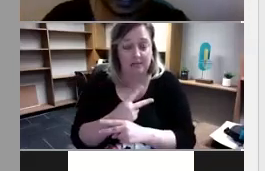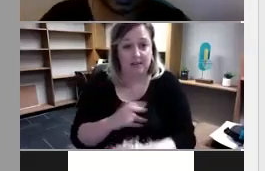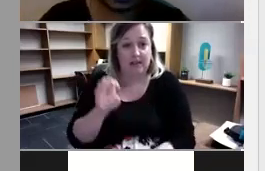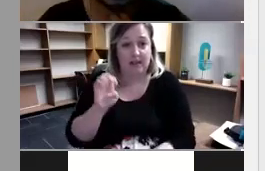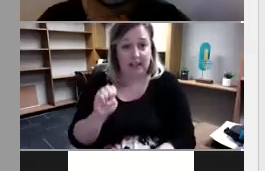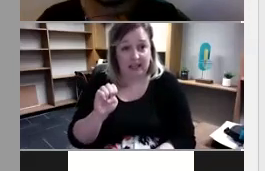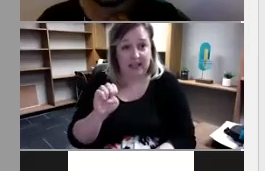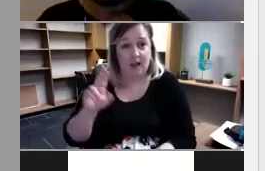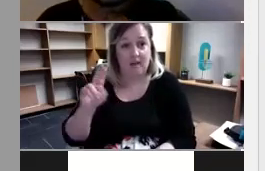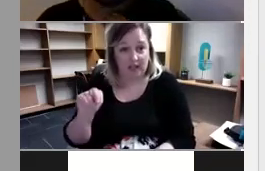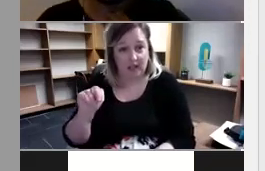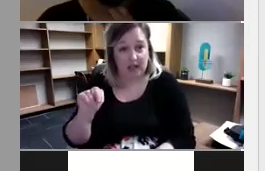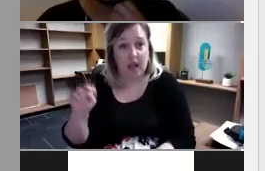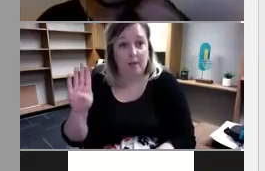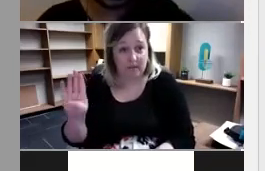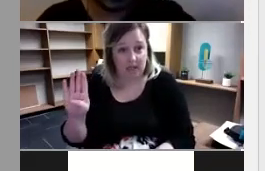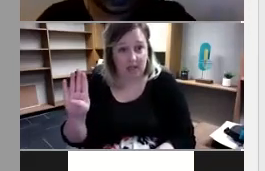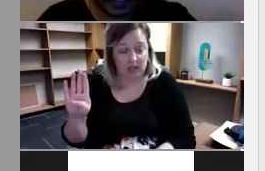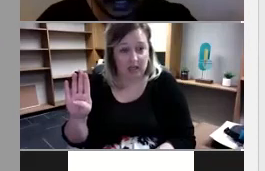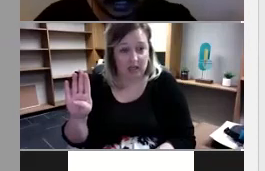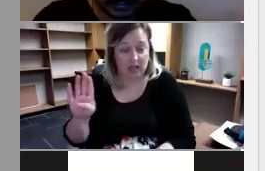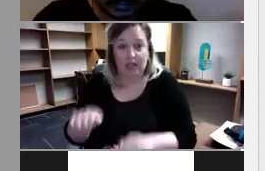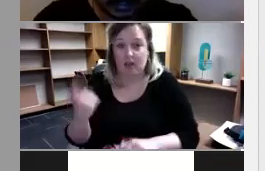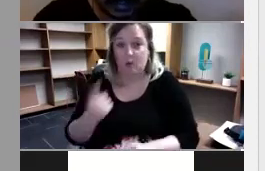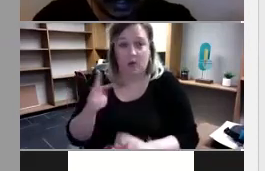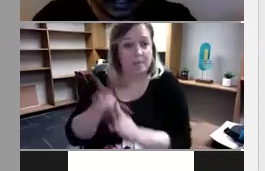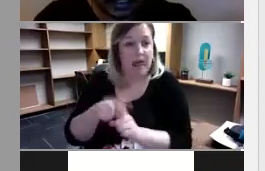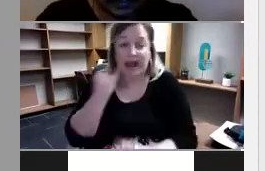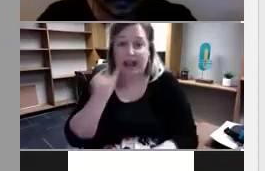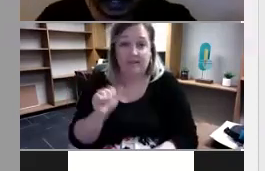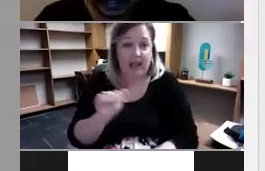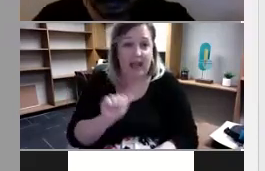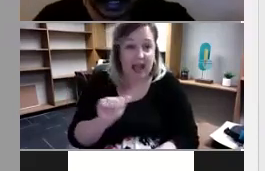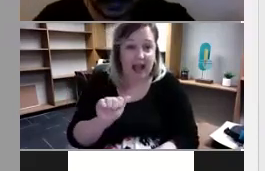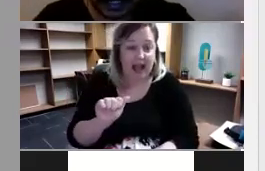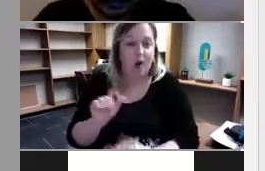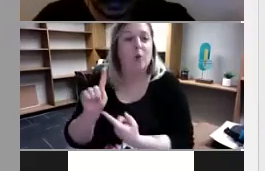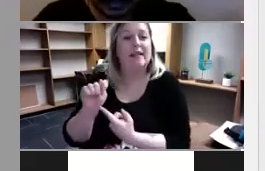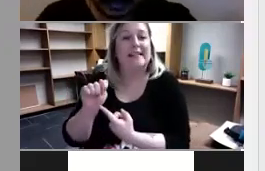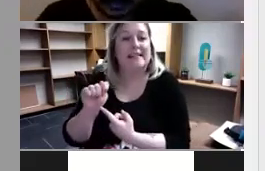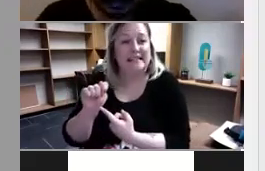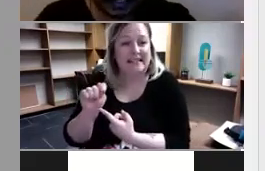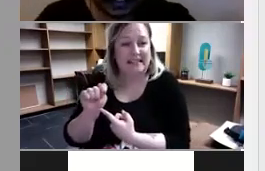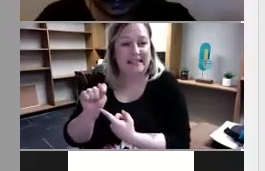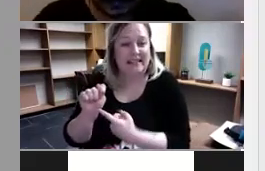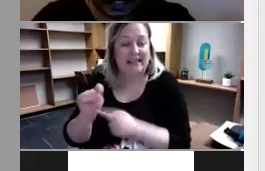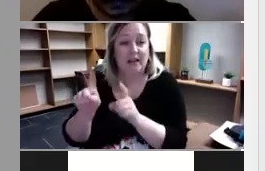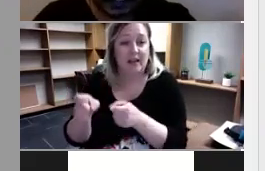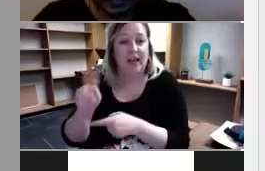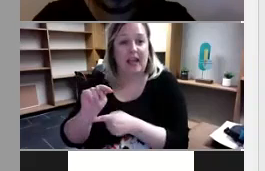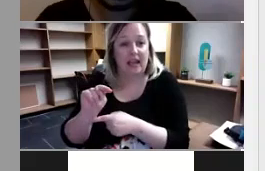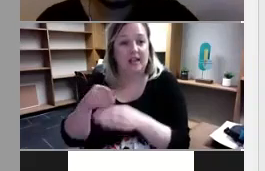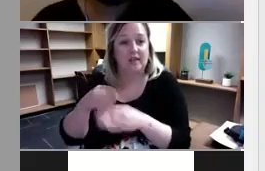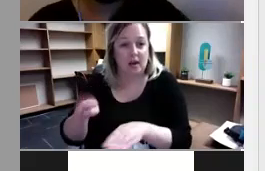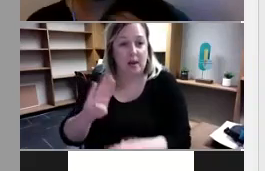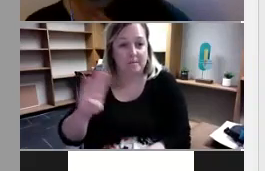we said that master method can only be applied to cases where we have A, T, n by B plus of f